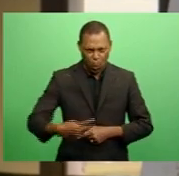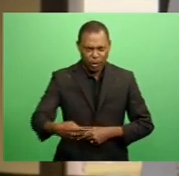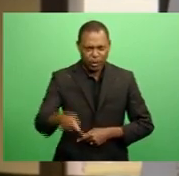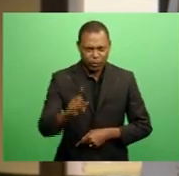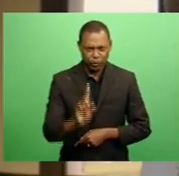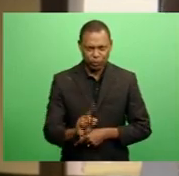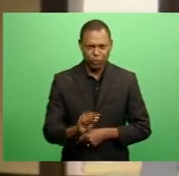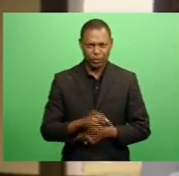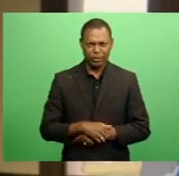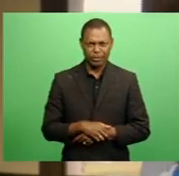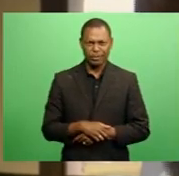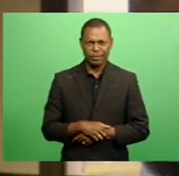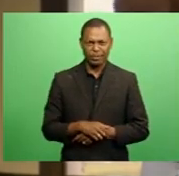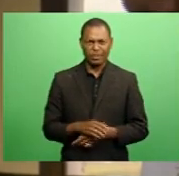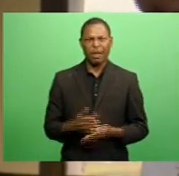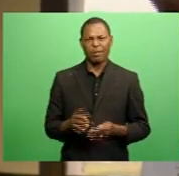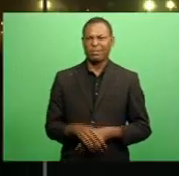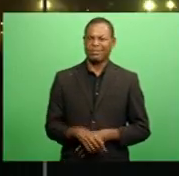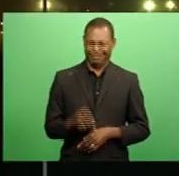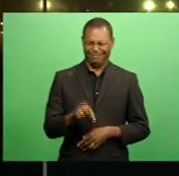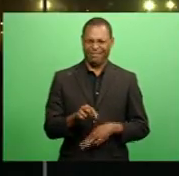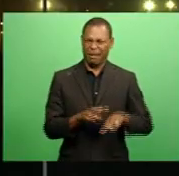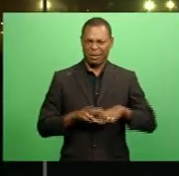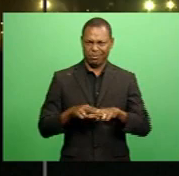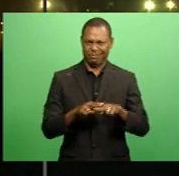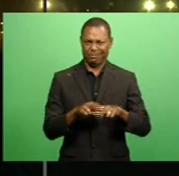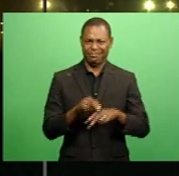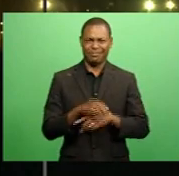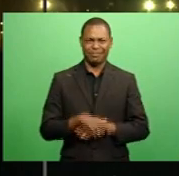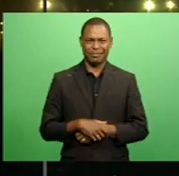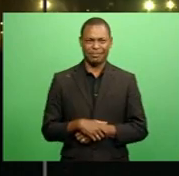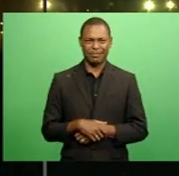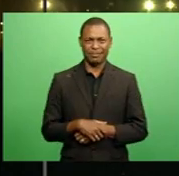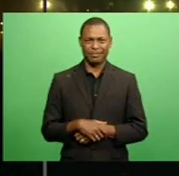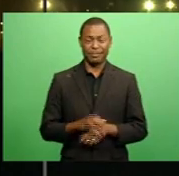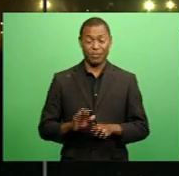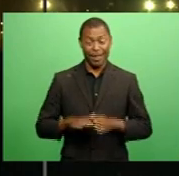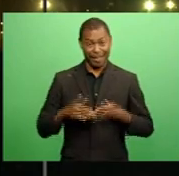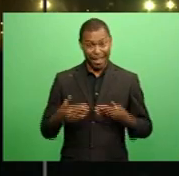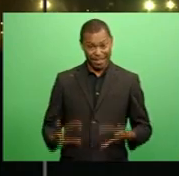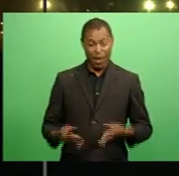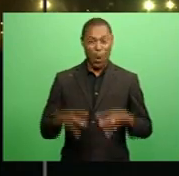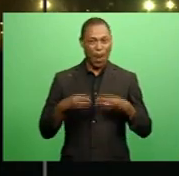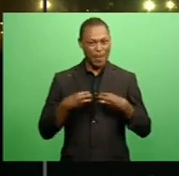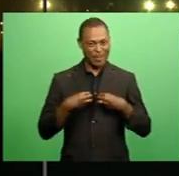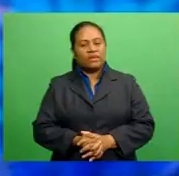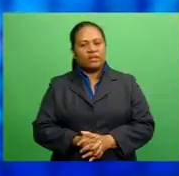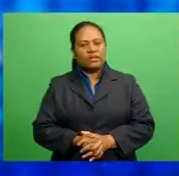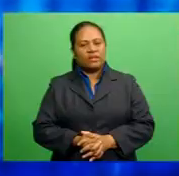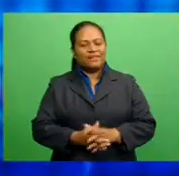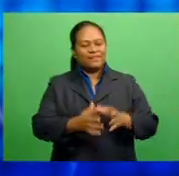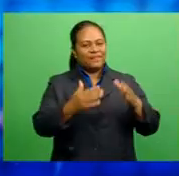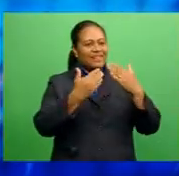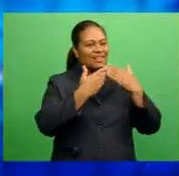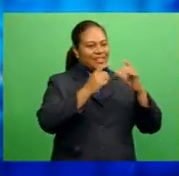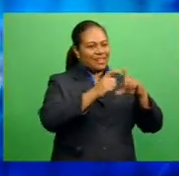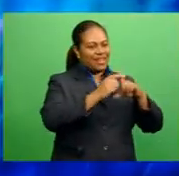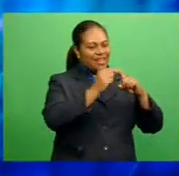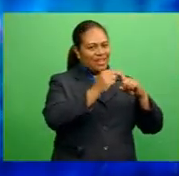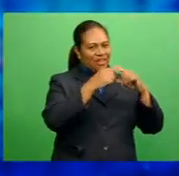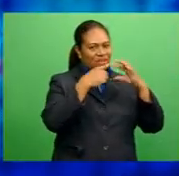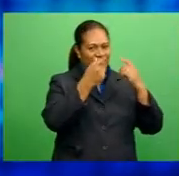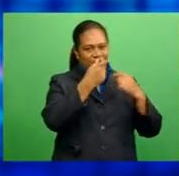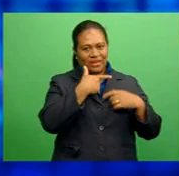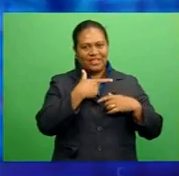long as I can stay, and I will be here in Fiji. And time now for Business with Whitney. Thanks, Edwin. Coming up in